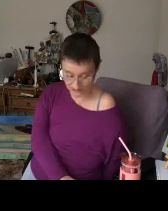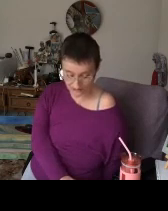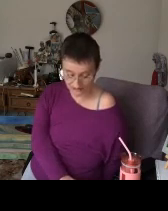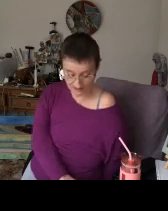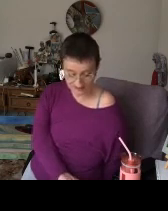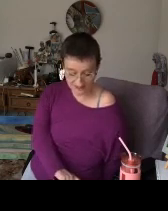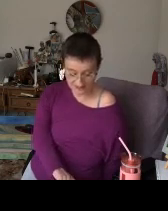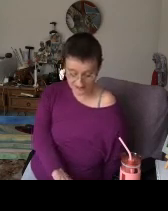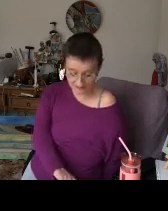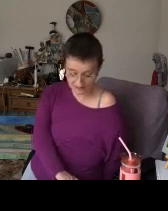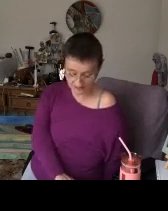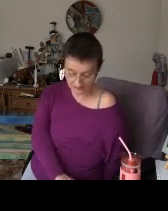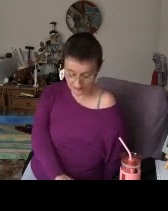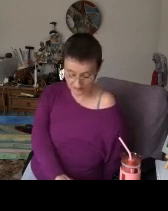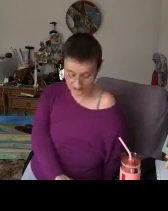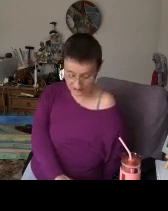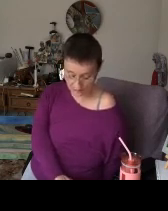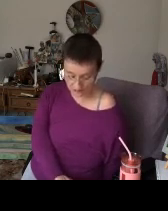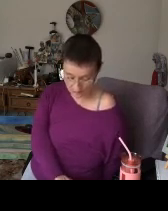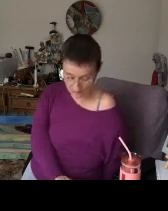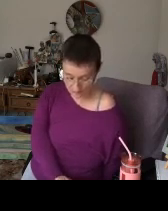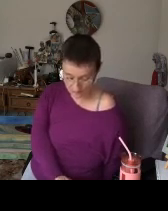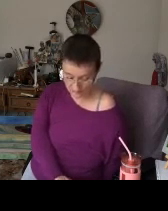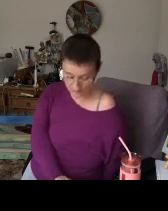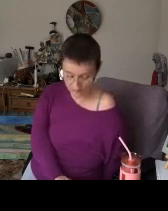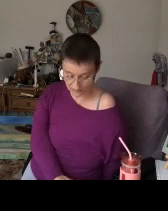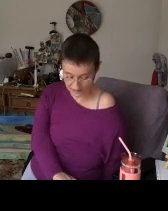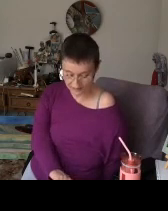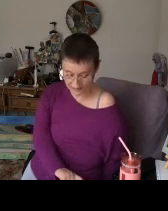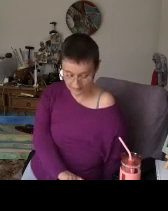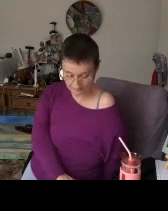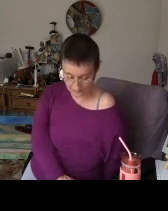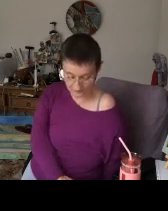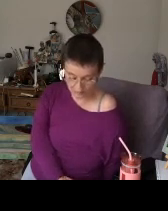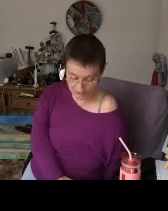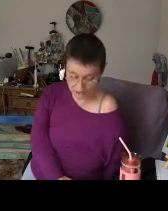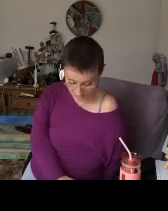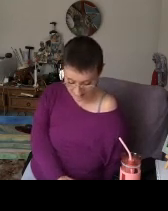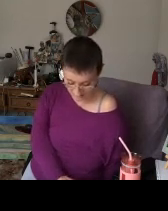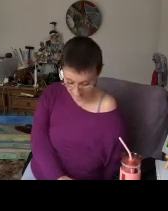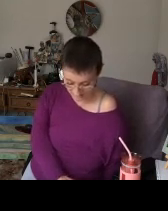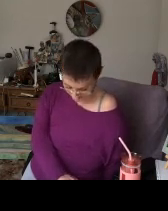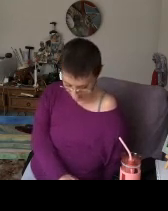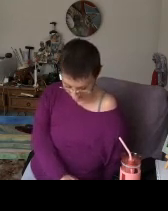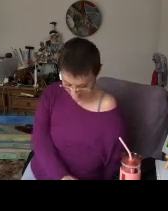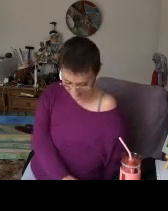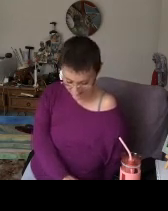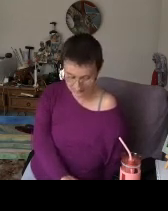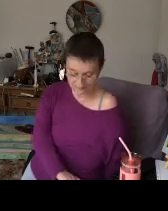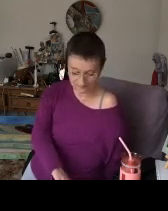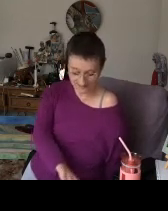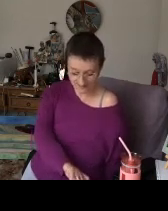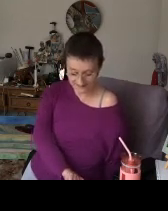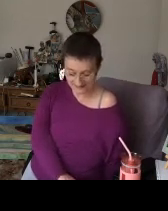physical studio. And this was in an old supermarket building, but sadly we've just been chucked out of it because